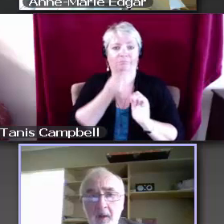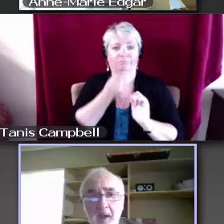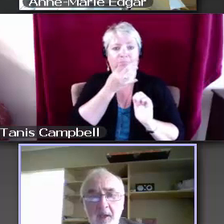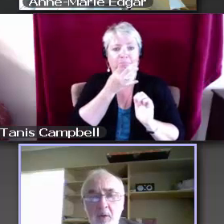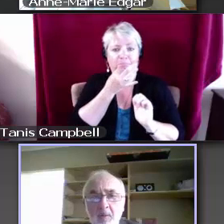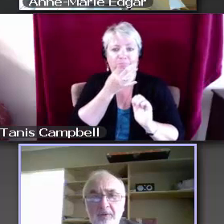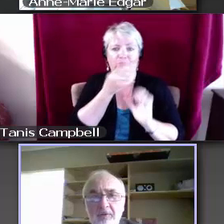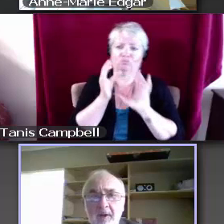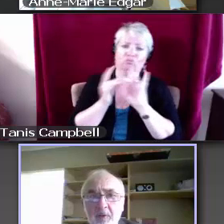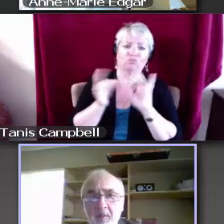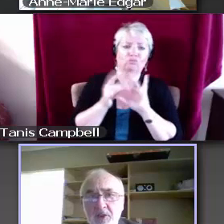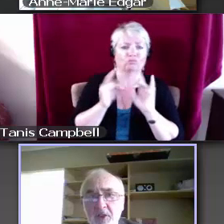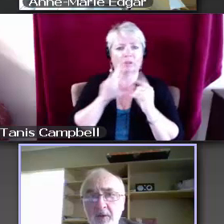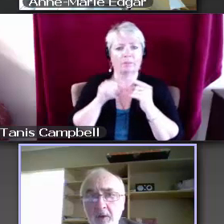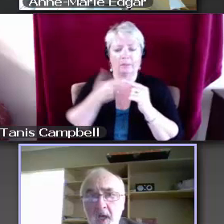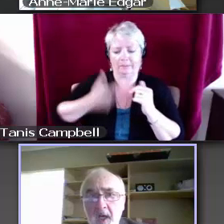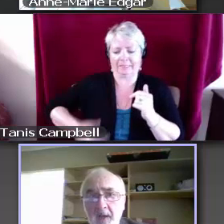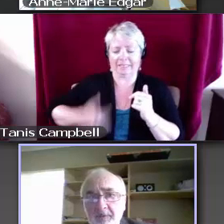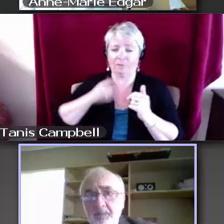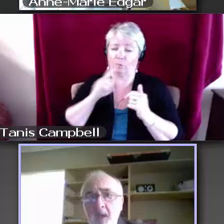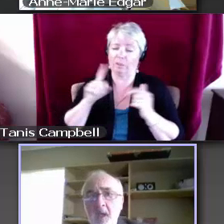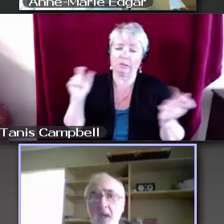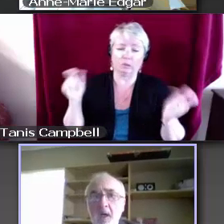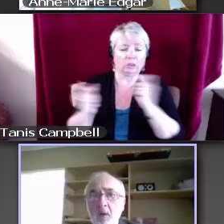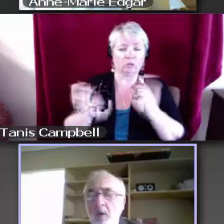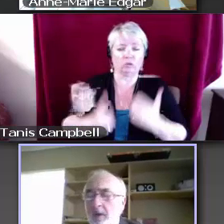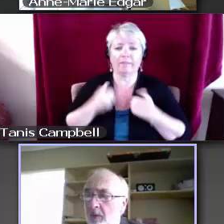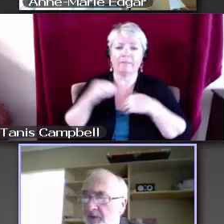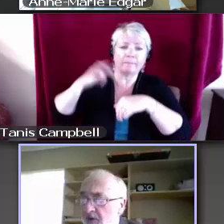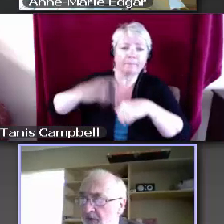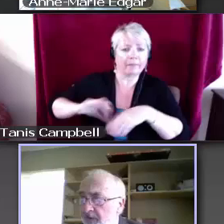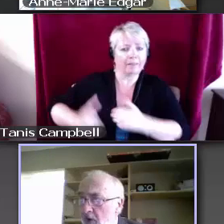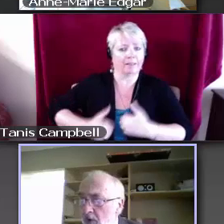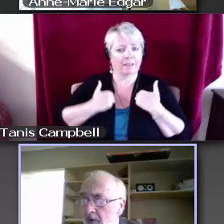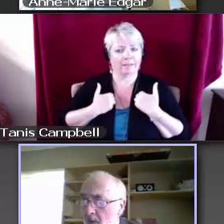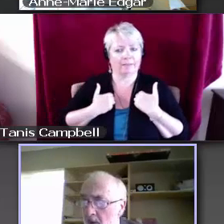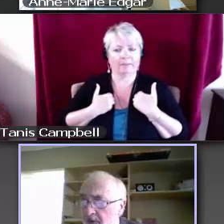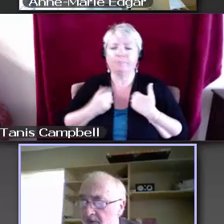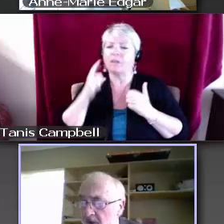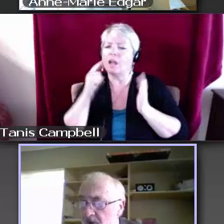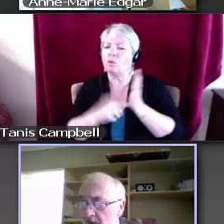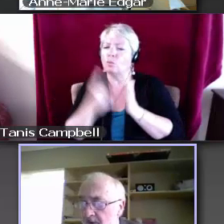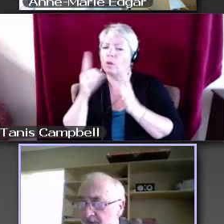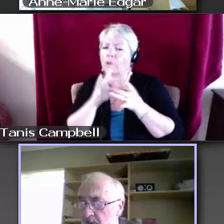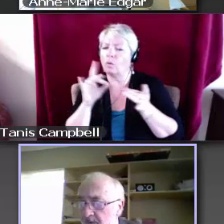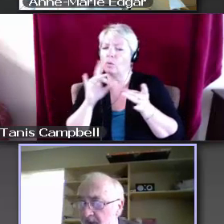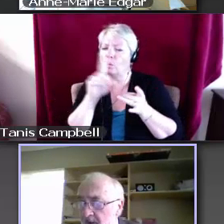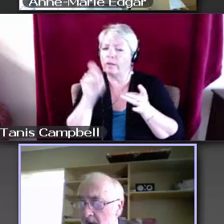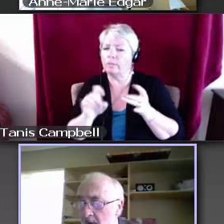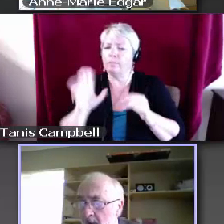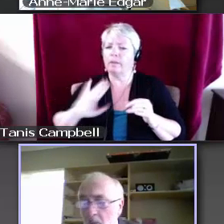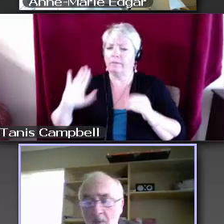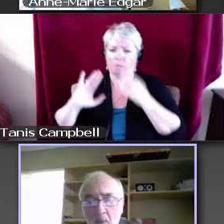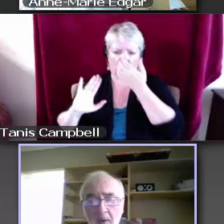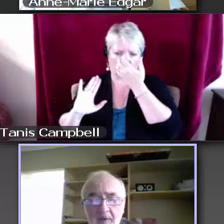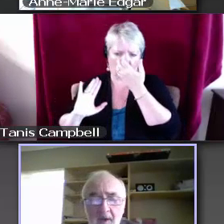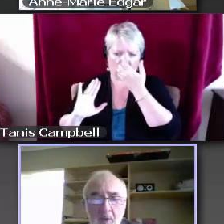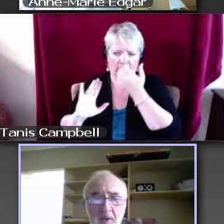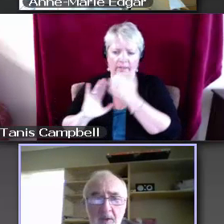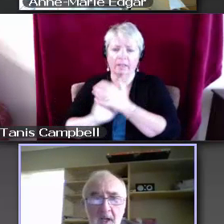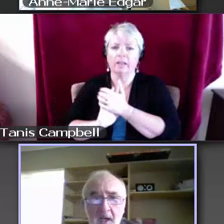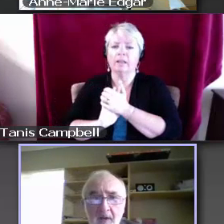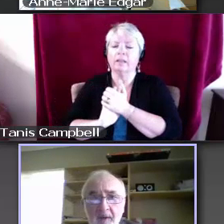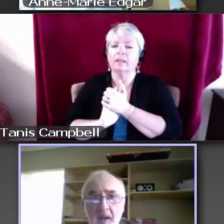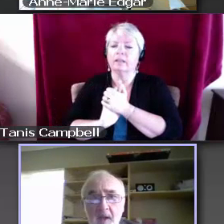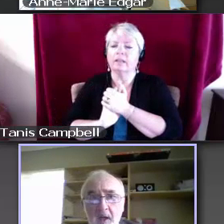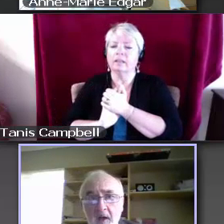it's made an enormous transformation in their lives. One of the questions earlier I wanted to touch on this was that at one point in time